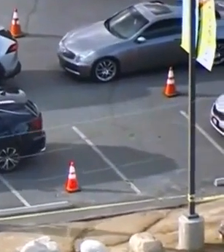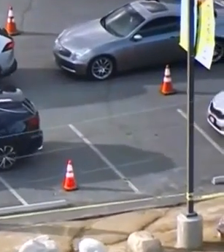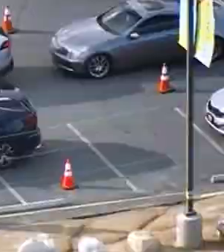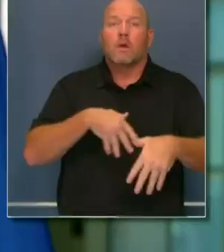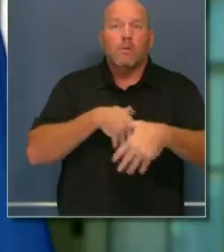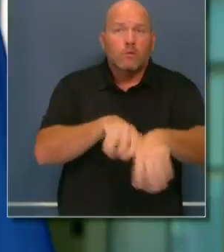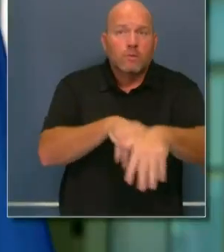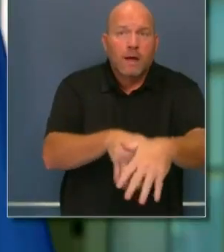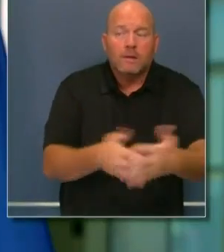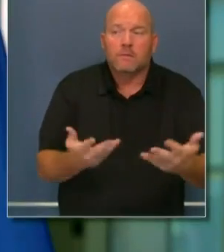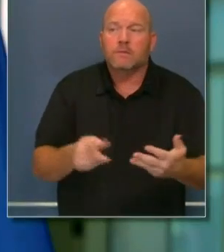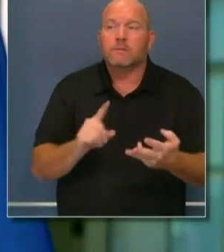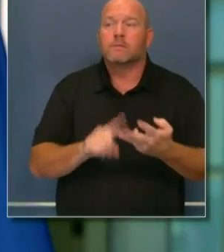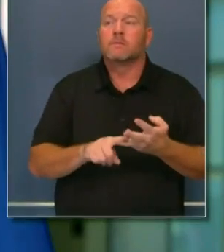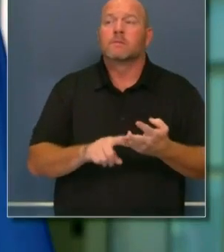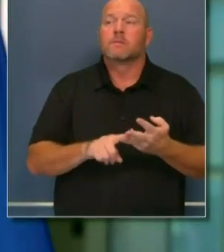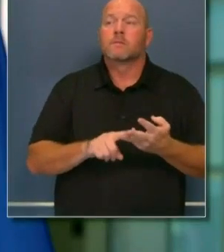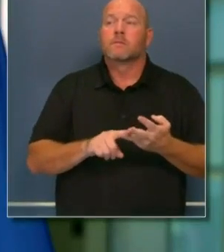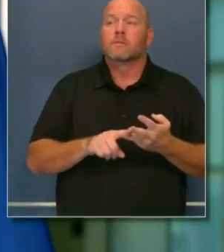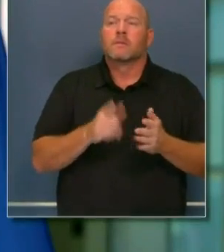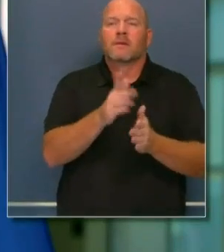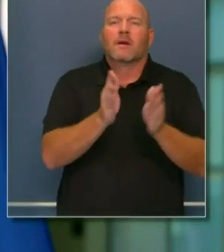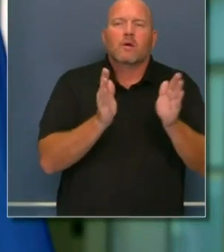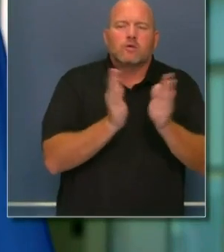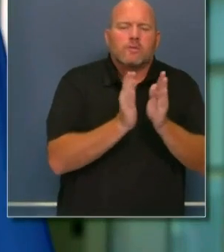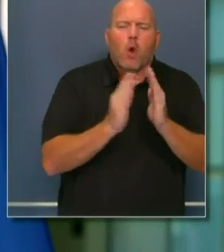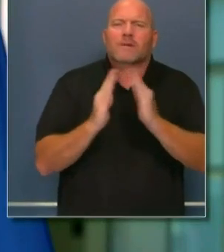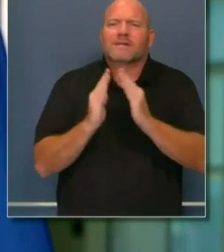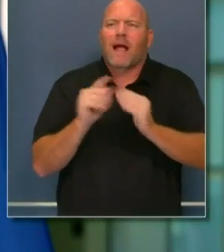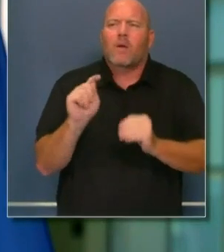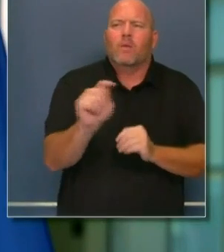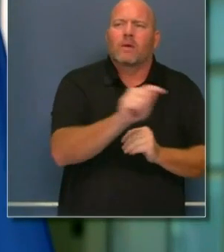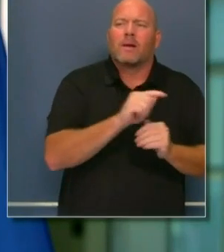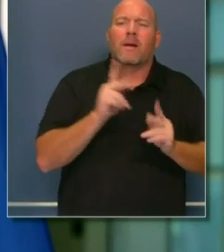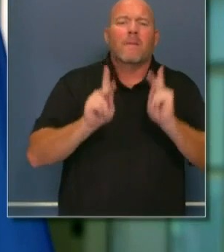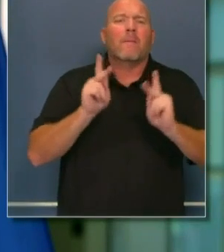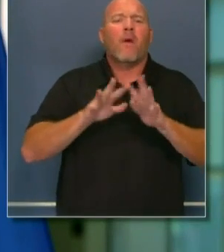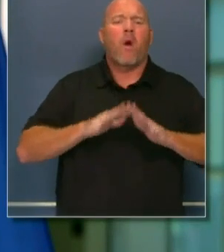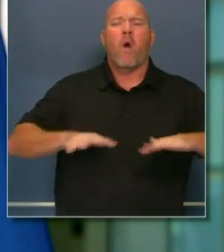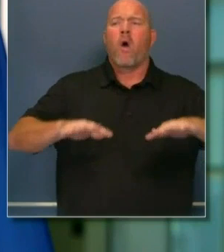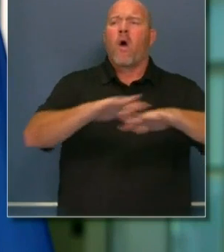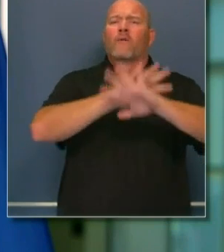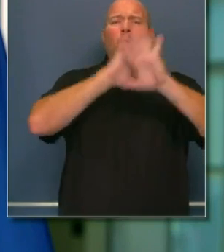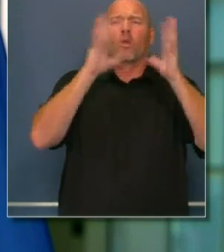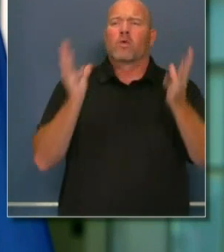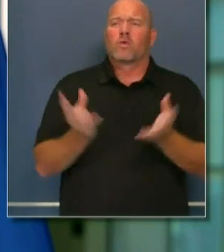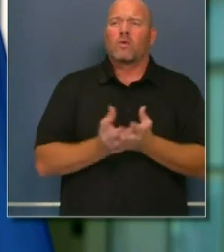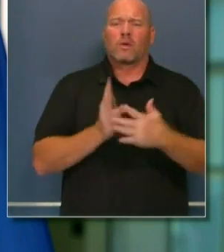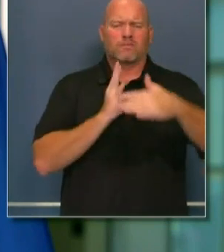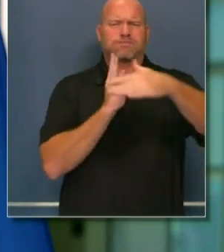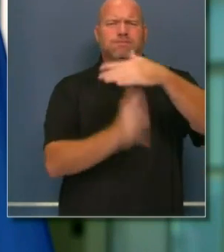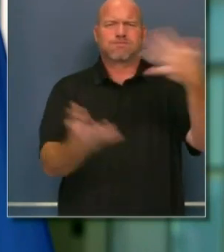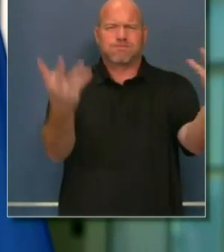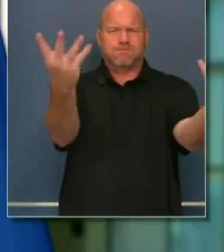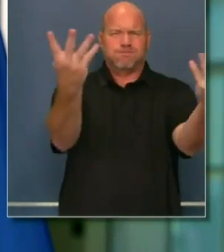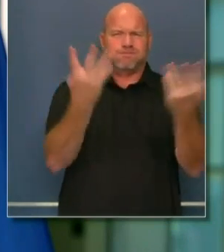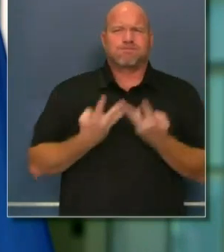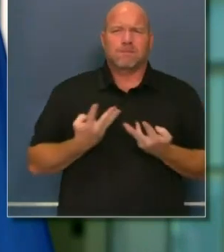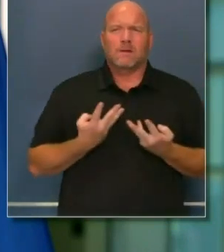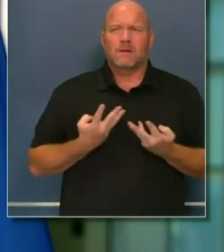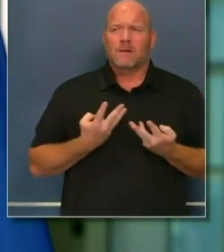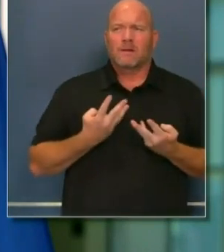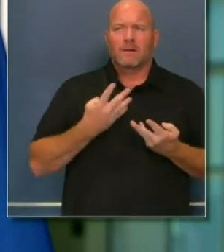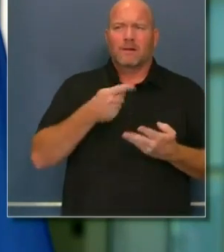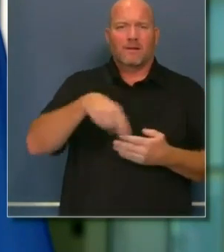tier. They're cities, they're small cities, and they're people from all around the world that descend, not just people that are proximate to these theme parks